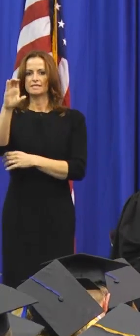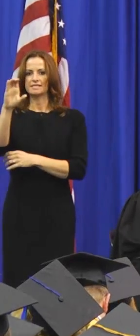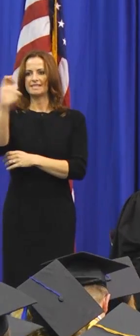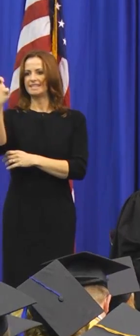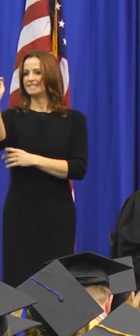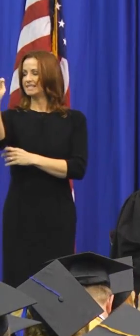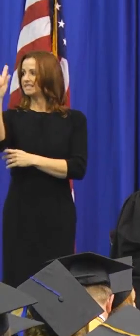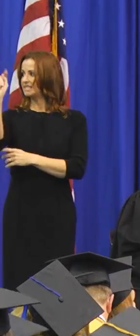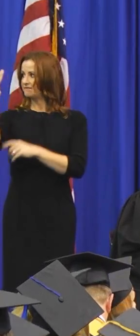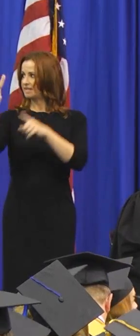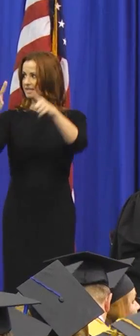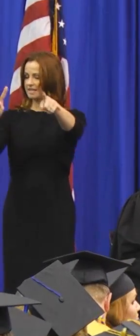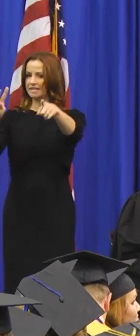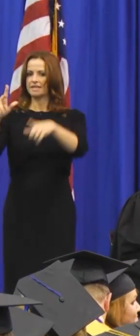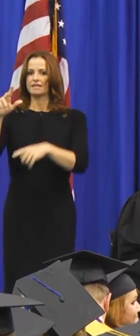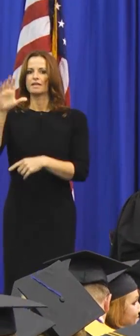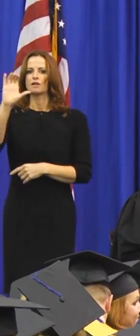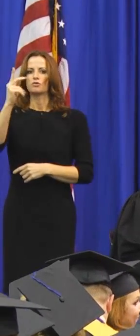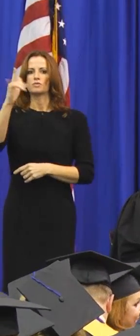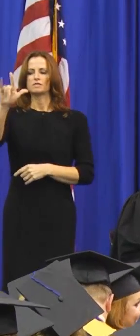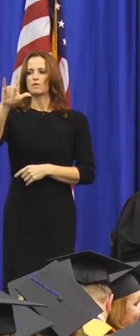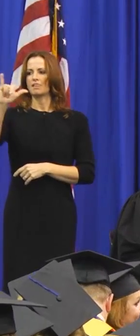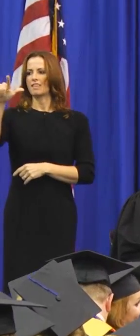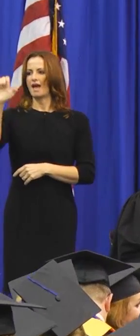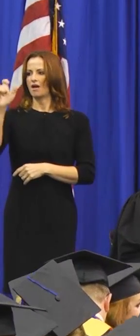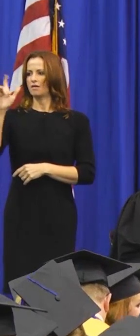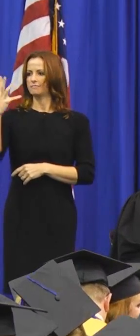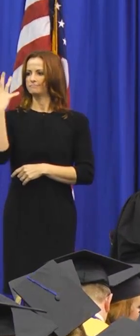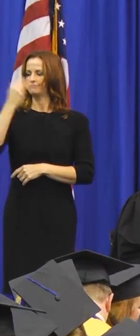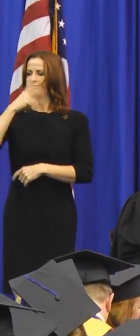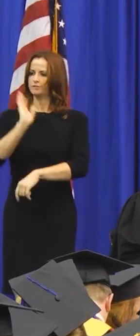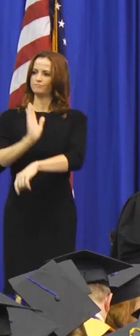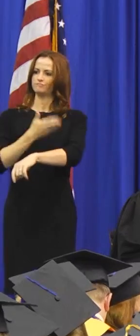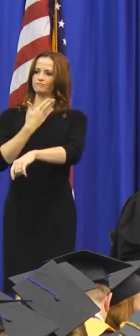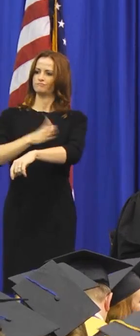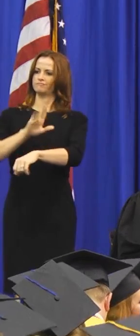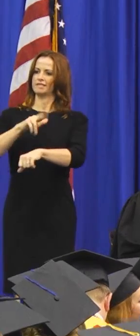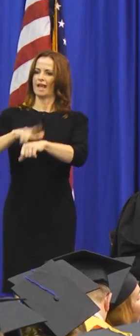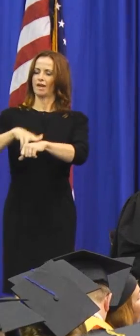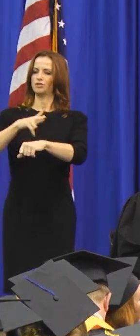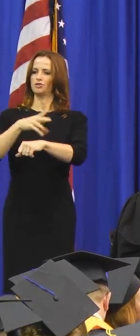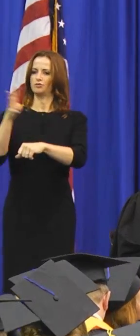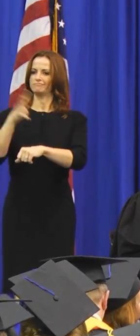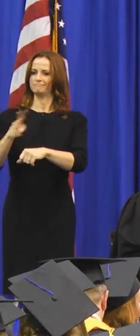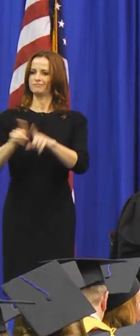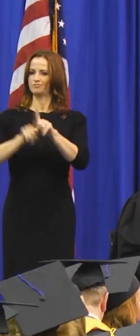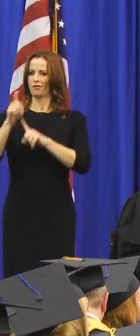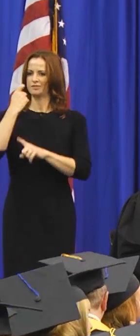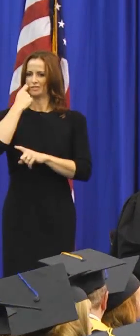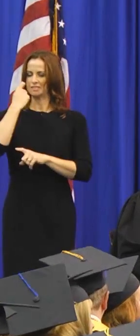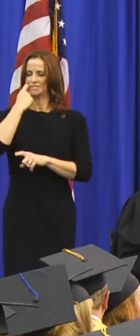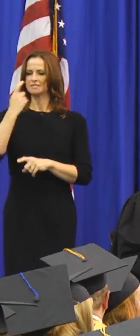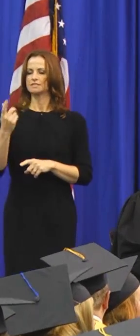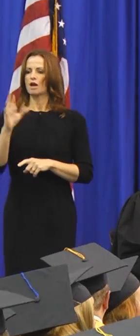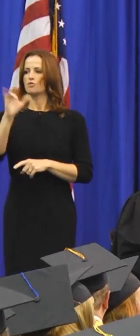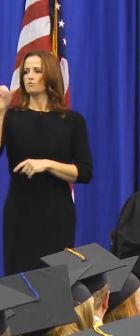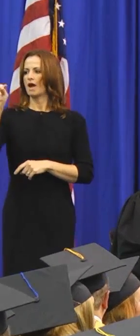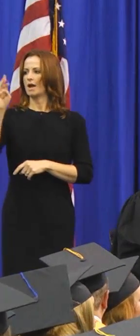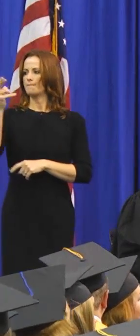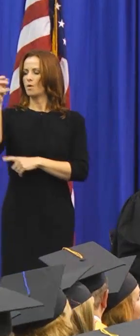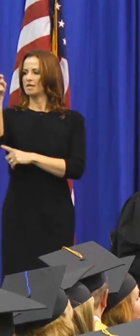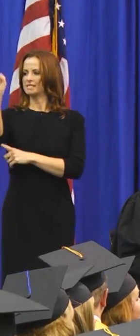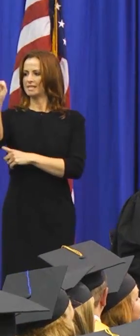staff, Crystal Lyle for her wonderful rendition of the national anthem, Ryan Morrison,